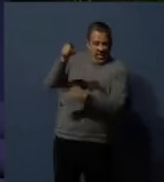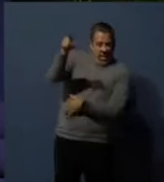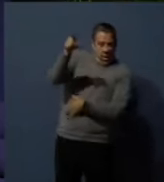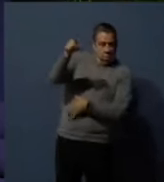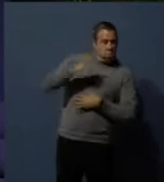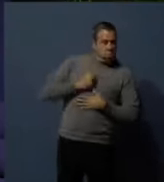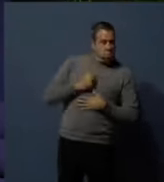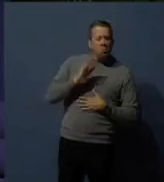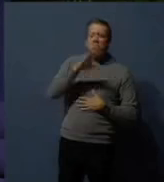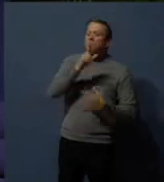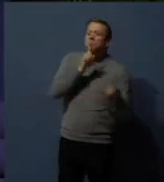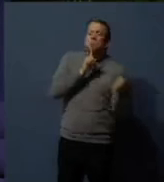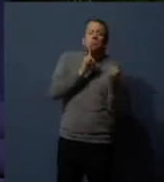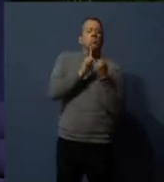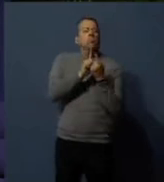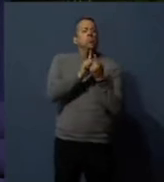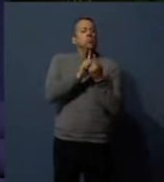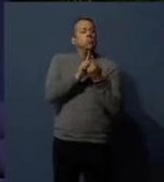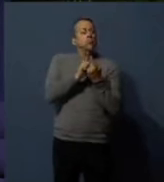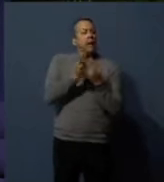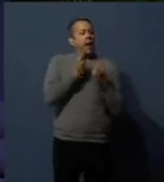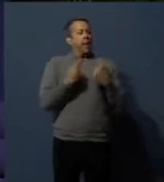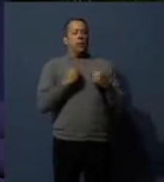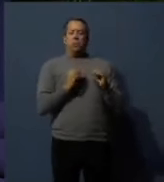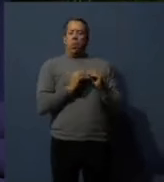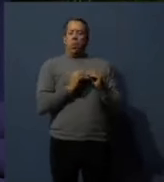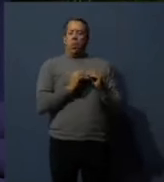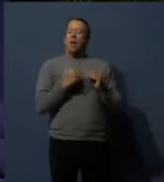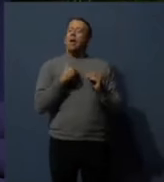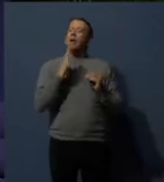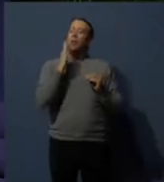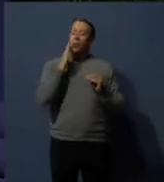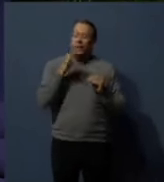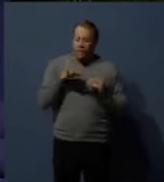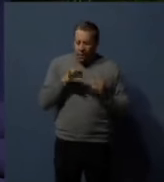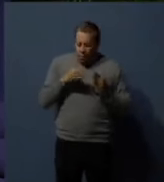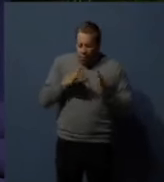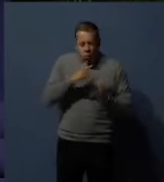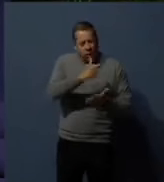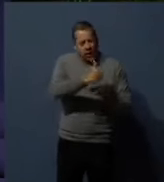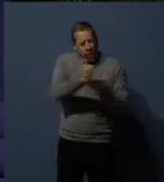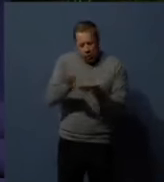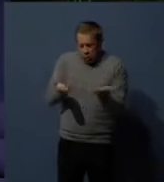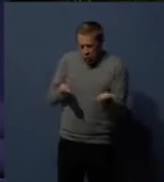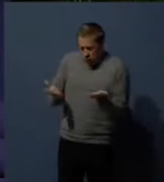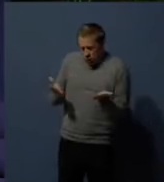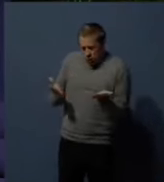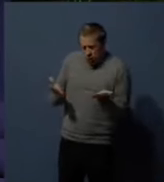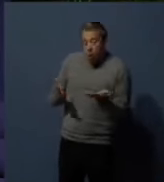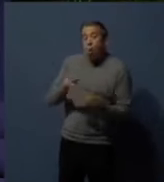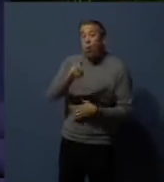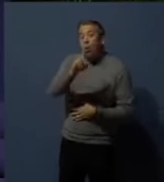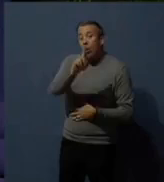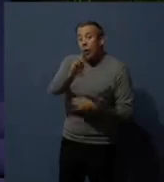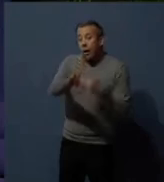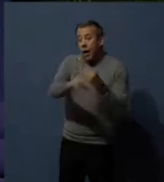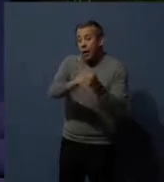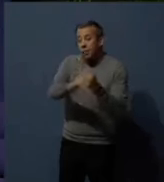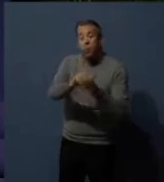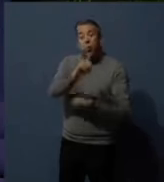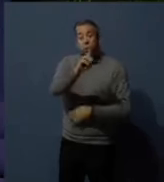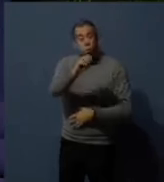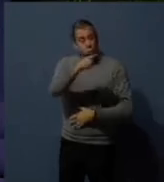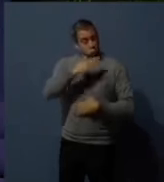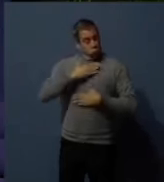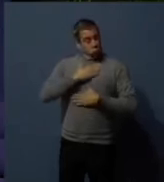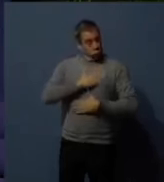Let's come have a conversation and let's see how you can serve and help people in this ministry. One last thing. Do you enjoy the